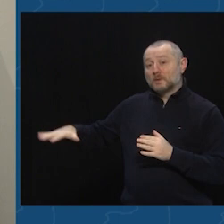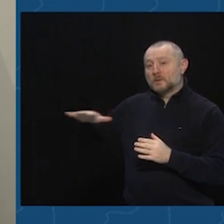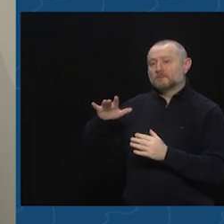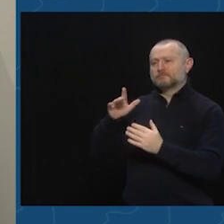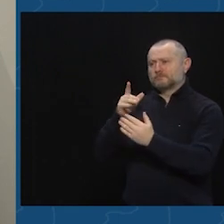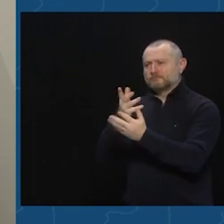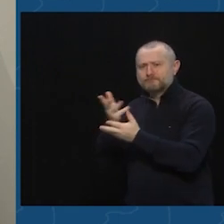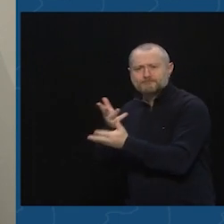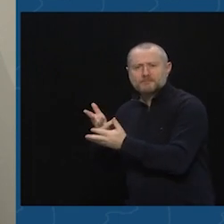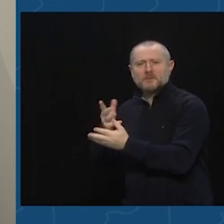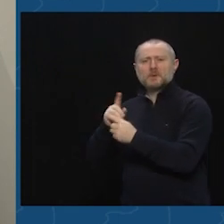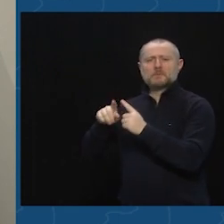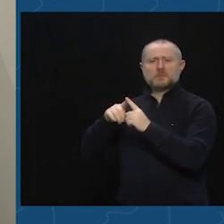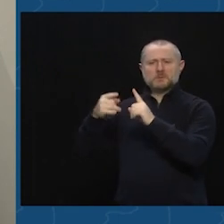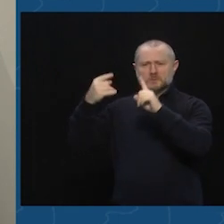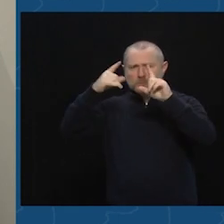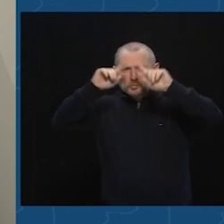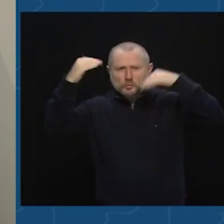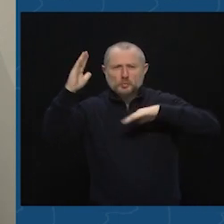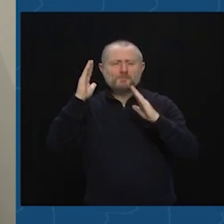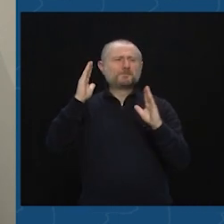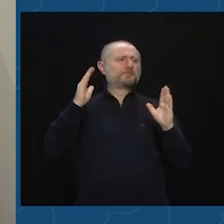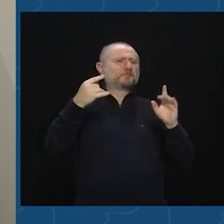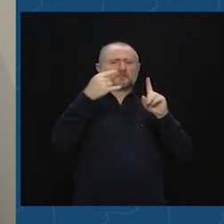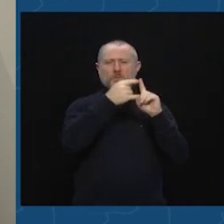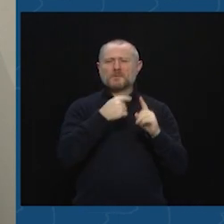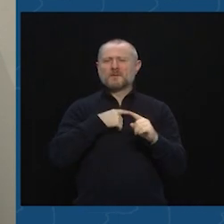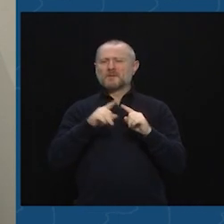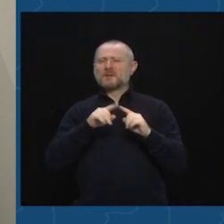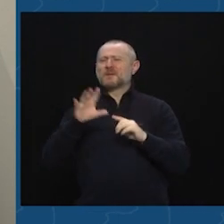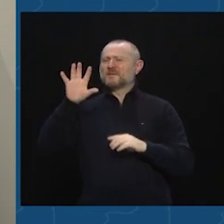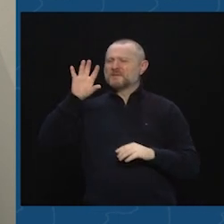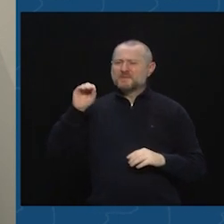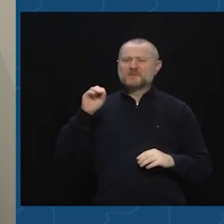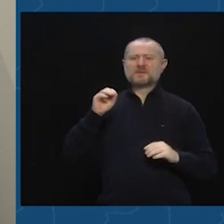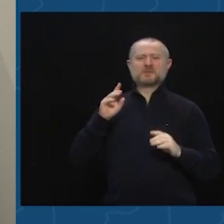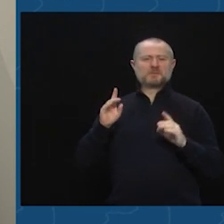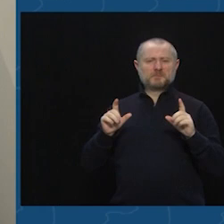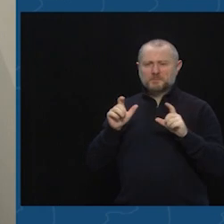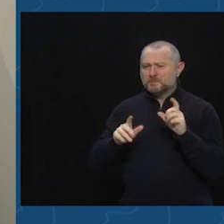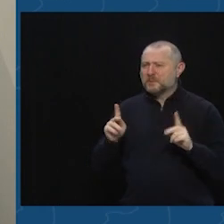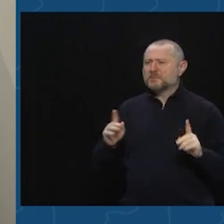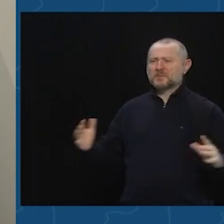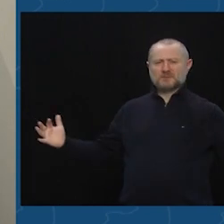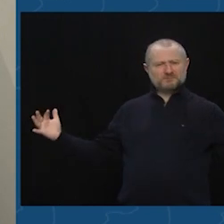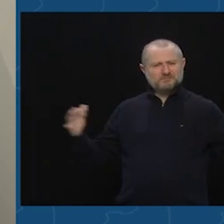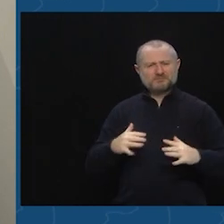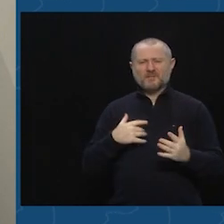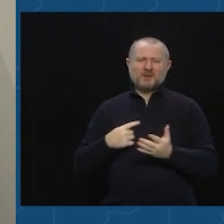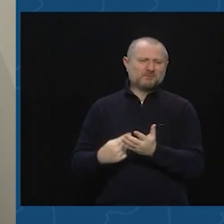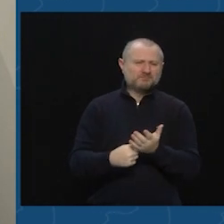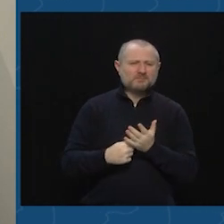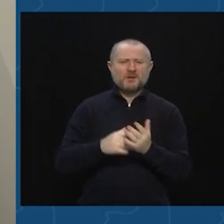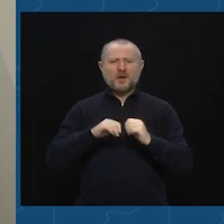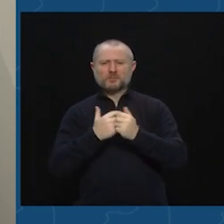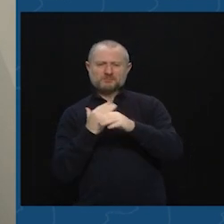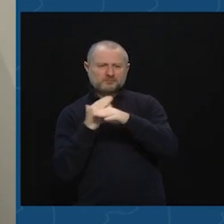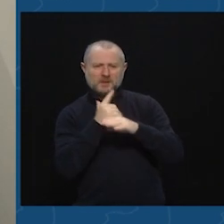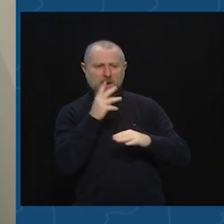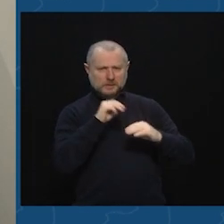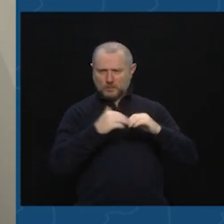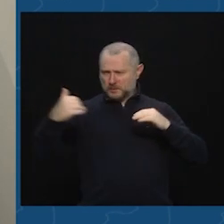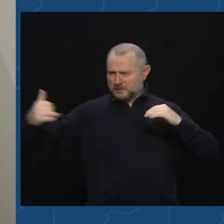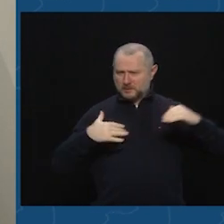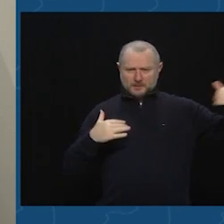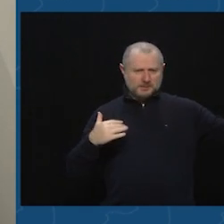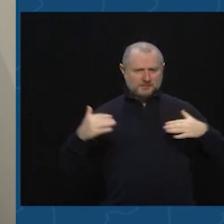common pursuit of stopping the guns from flowing into New York, ending up in the hands of criminals, and